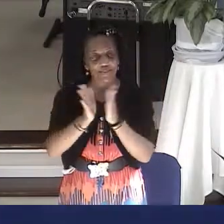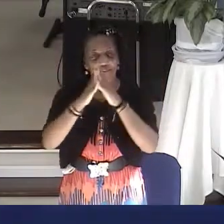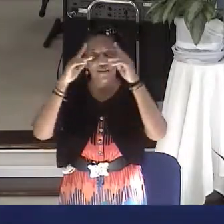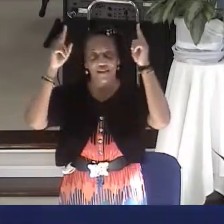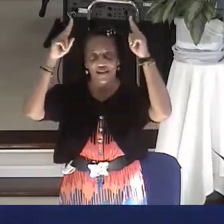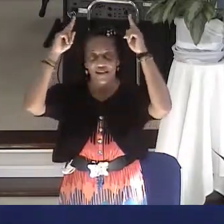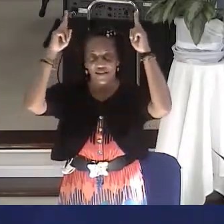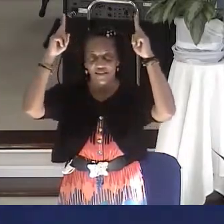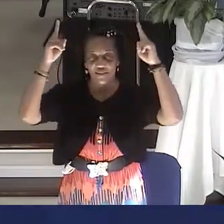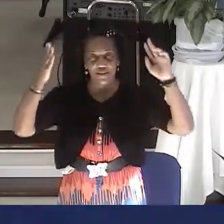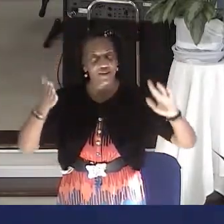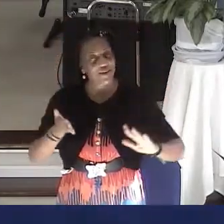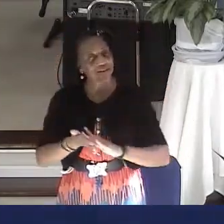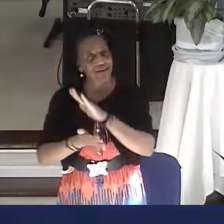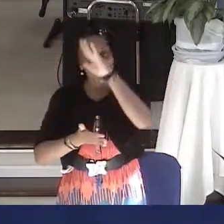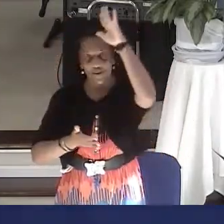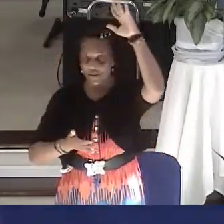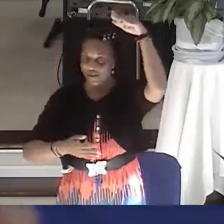Hey. Oh.